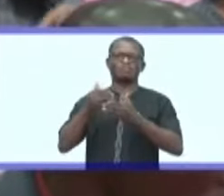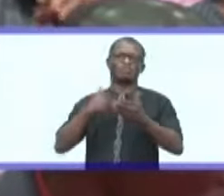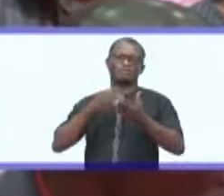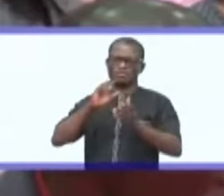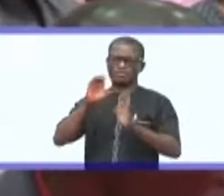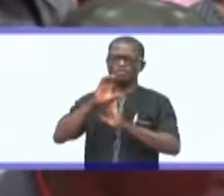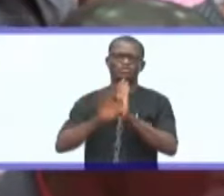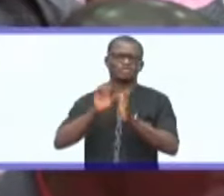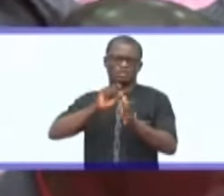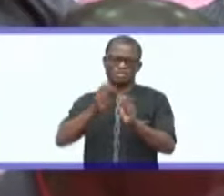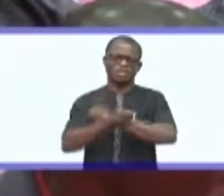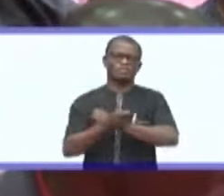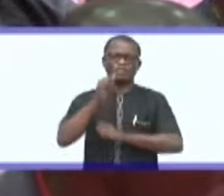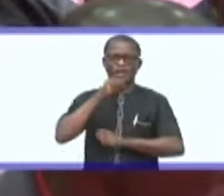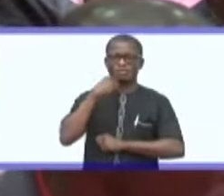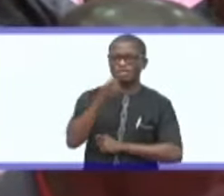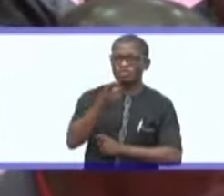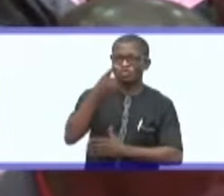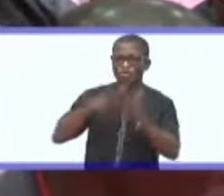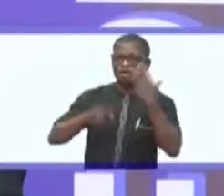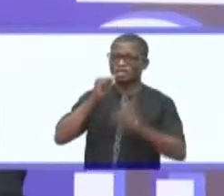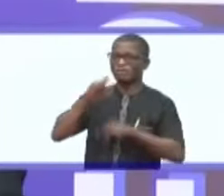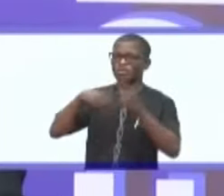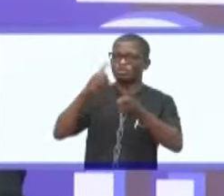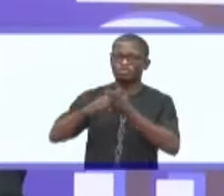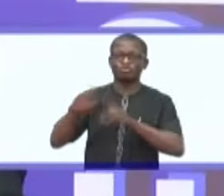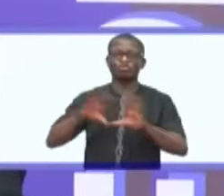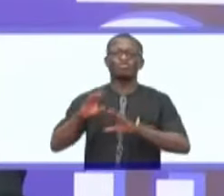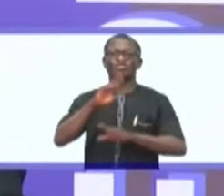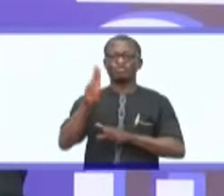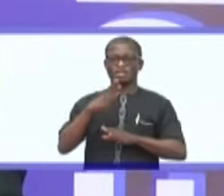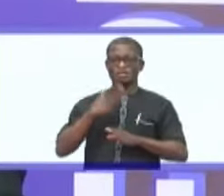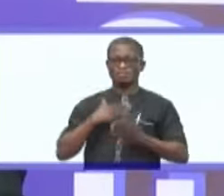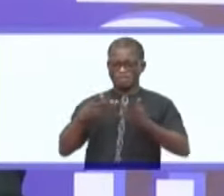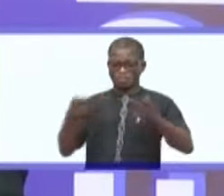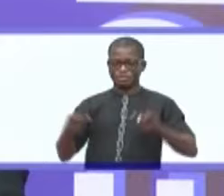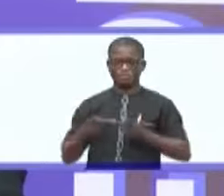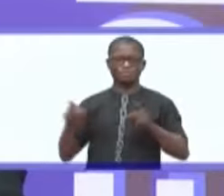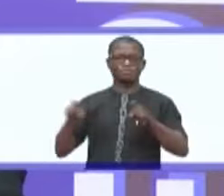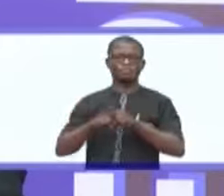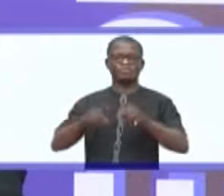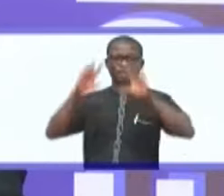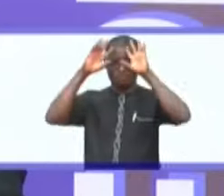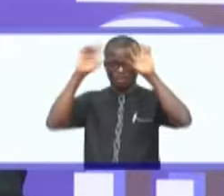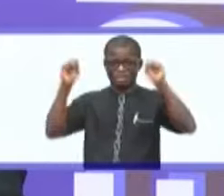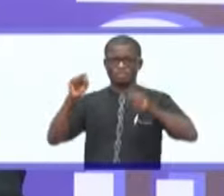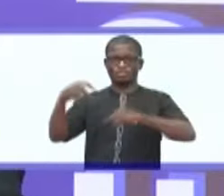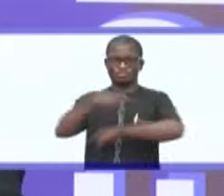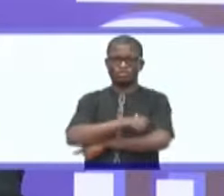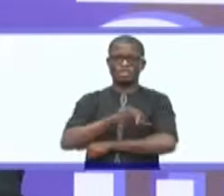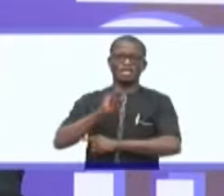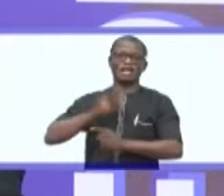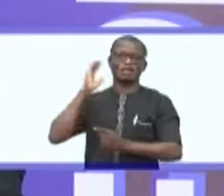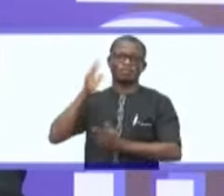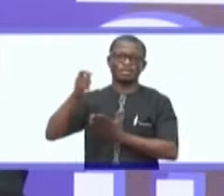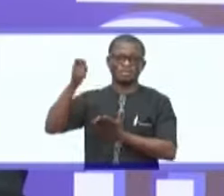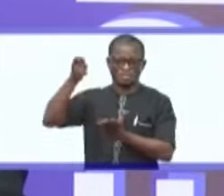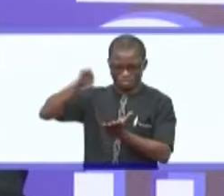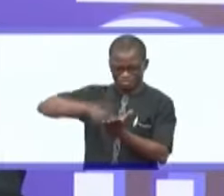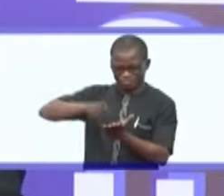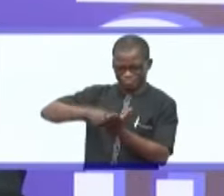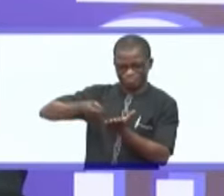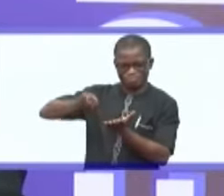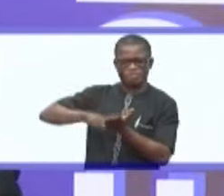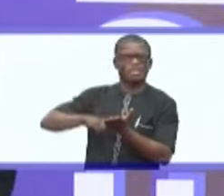changed. I'm telling you what I'm going to do. Using my position as the president today, I will sign. If there's